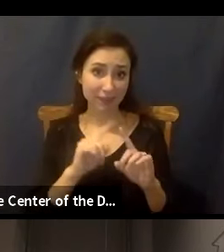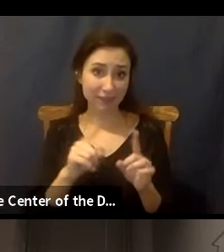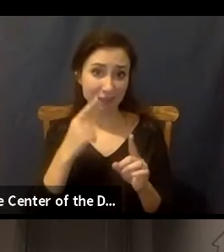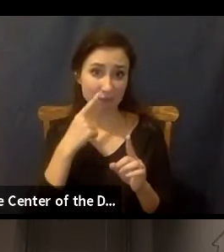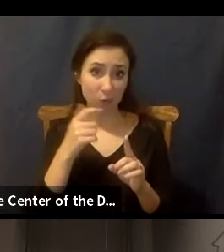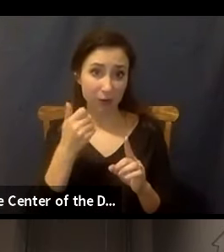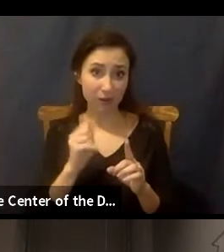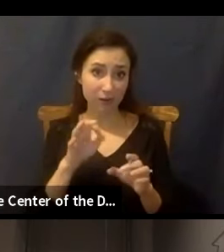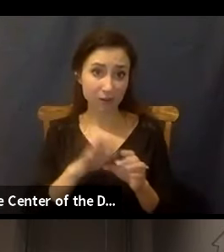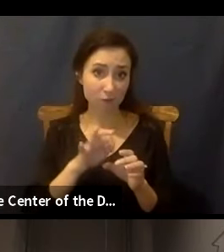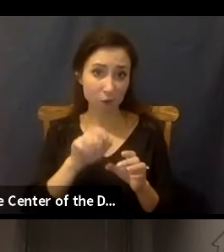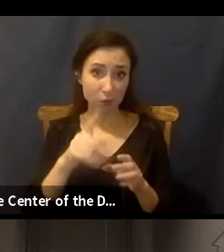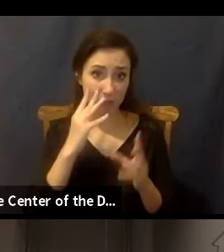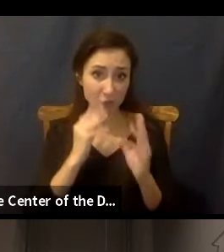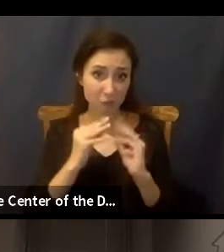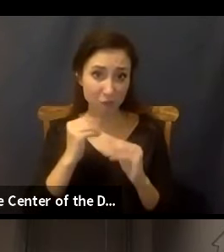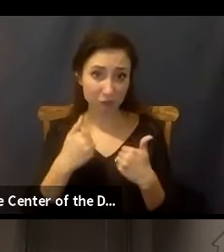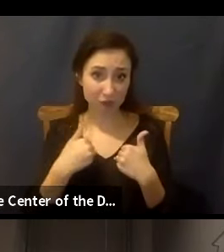votes that you've had,